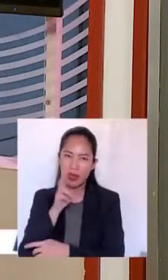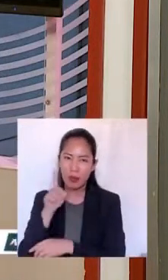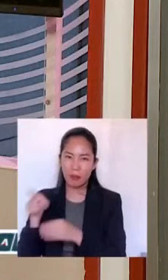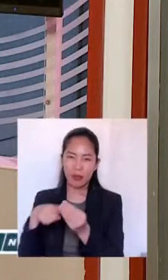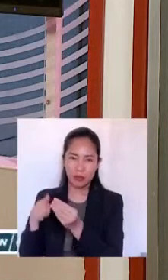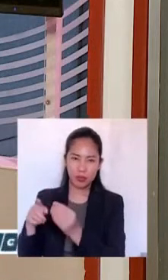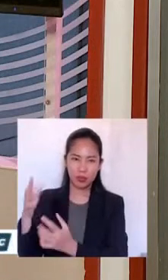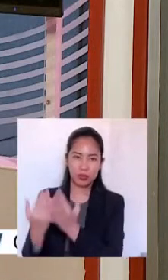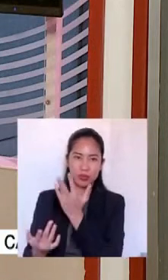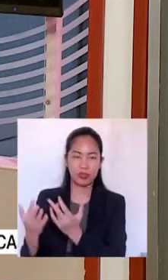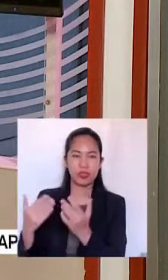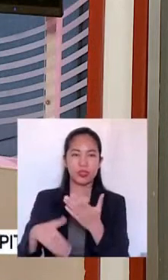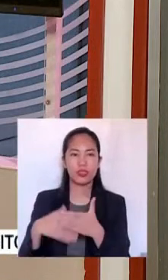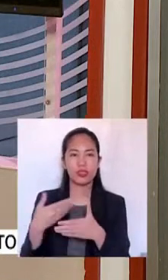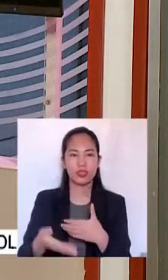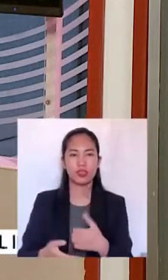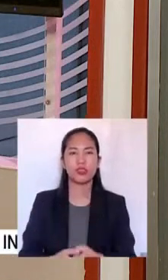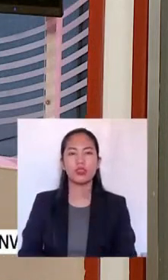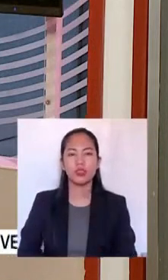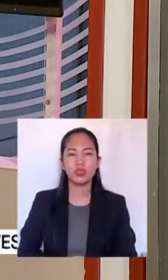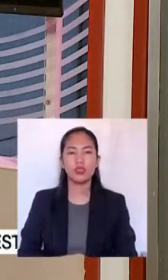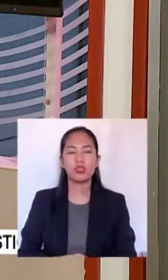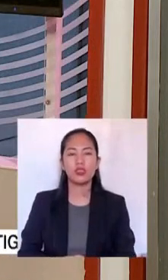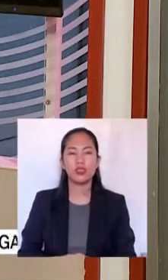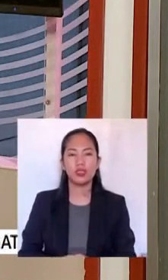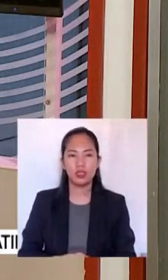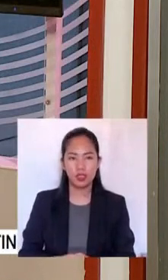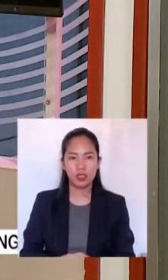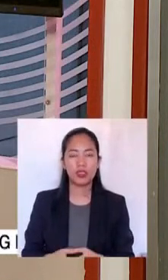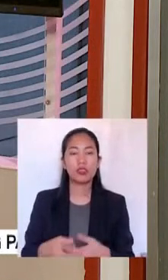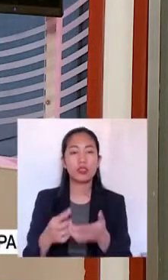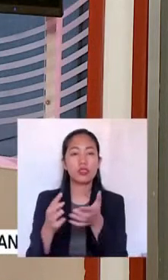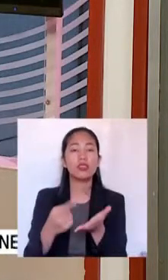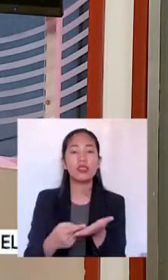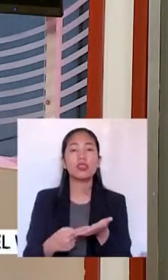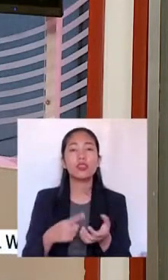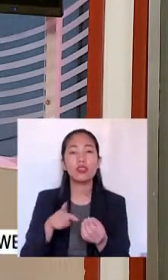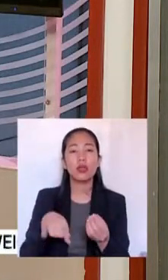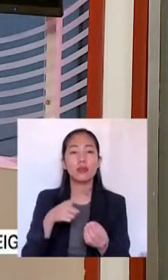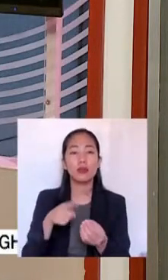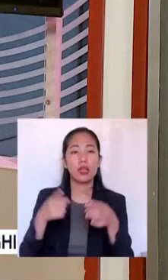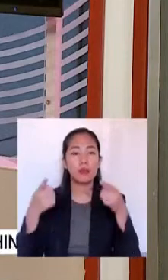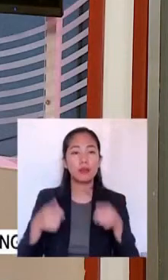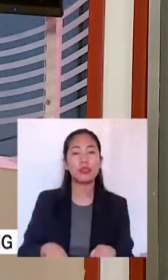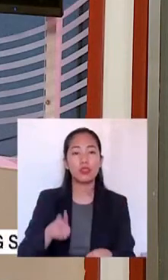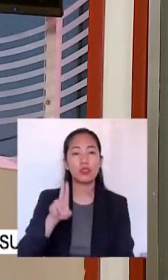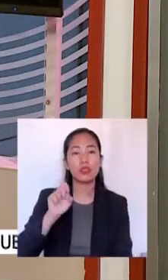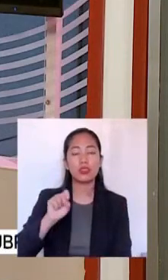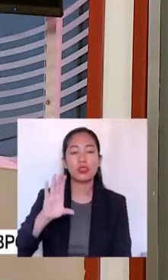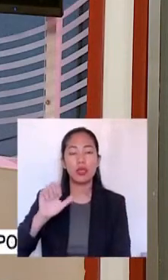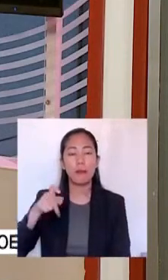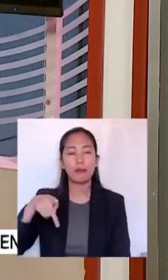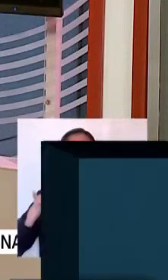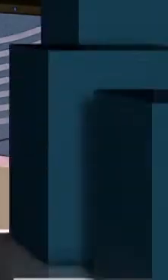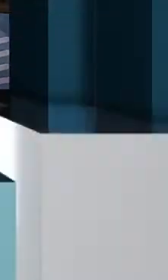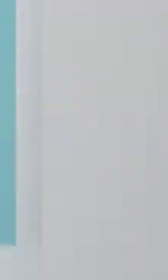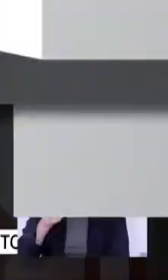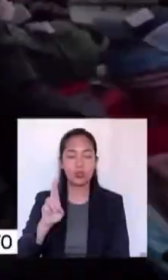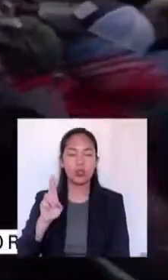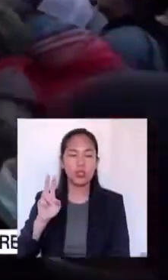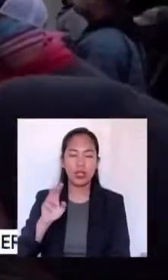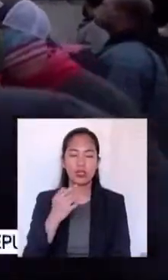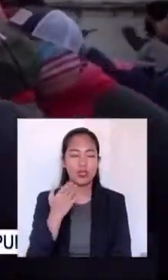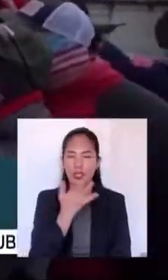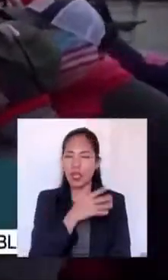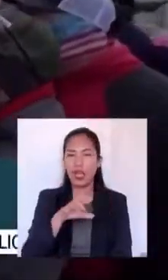6th attack on the U.S. Capitol is weighing whether it can subpoena Republican members of Congress. We have this report.